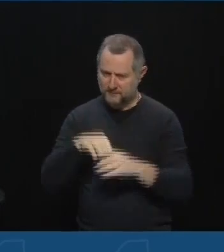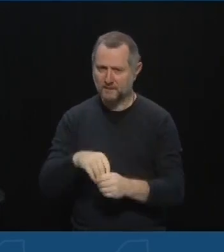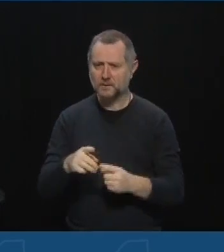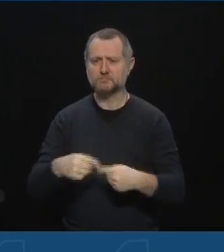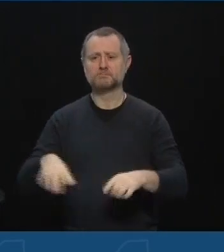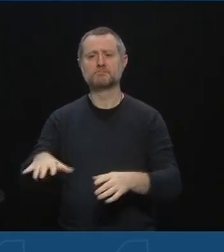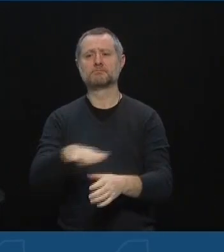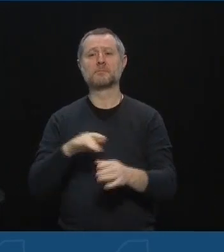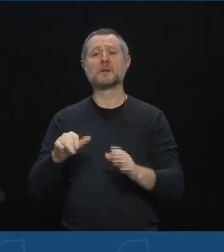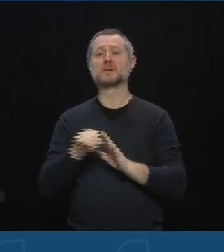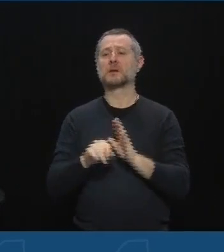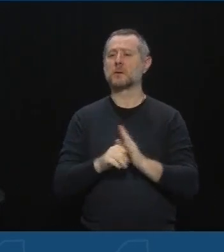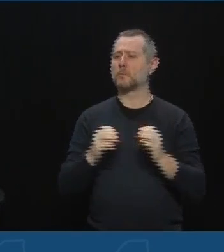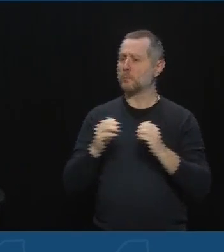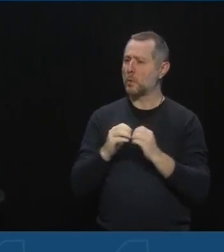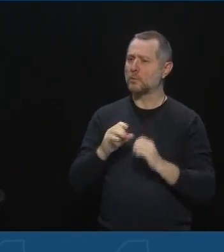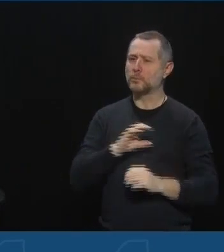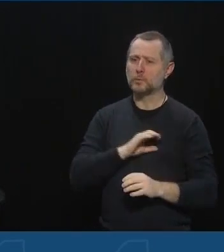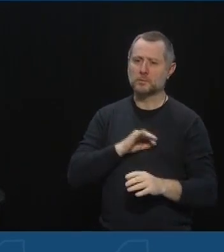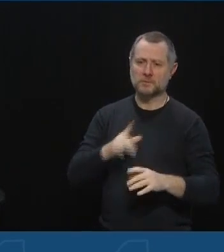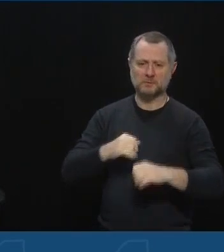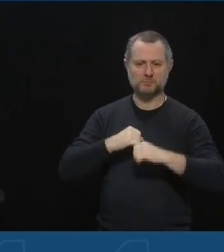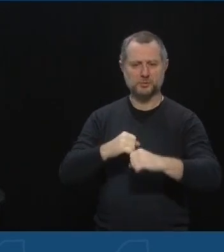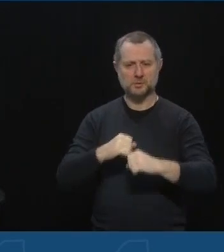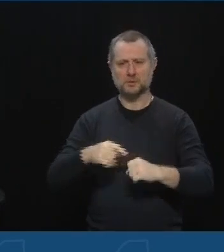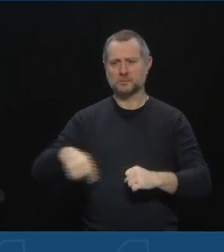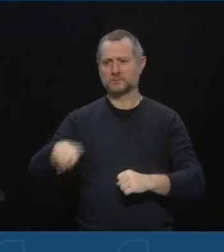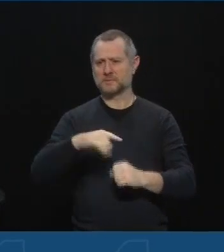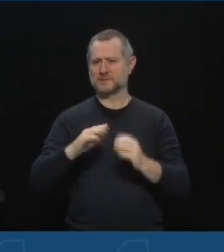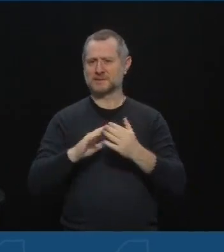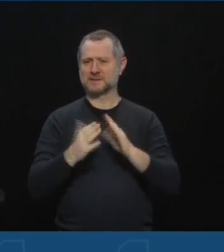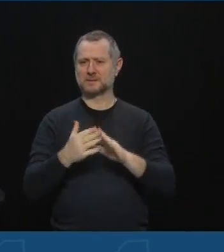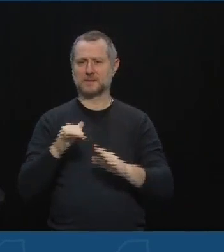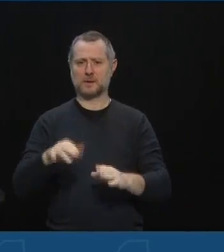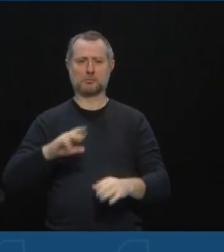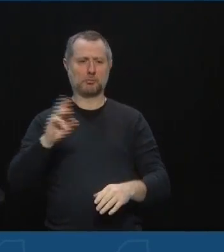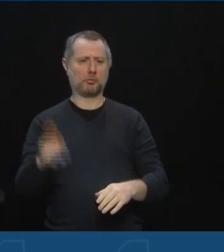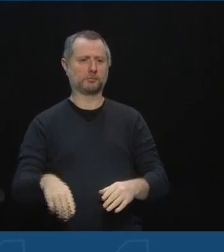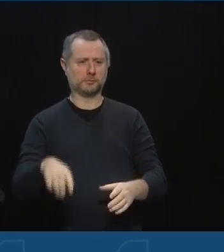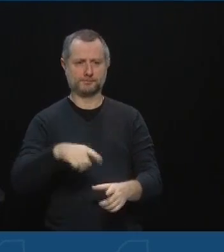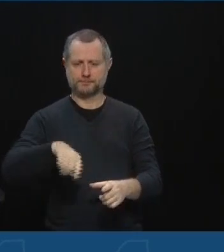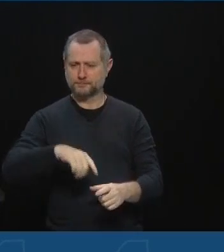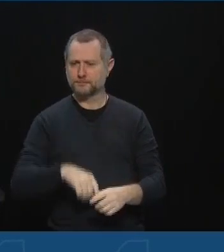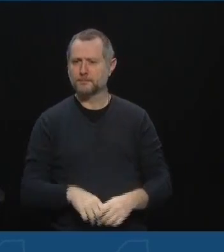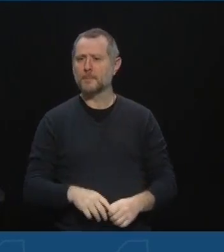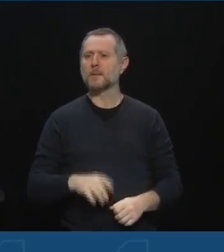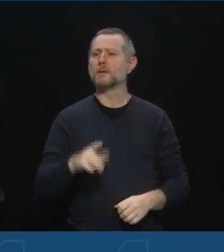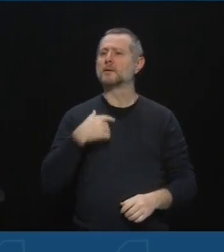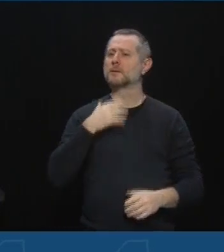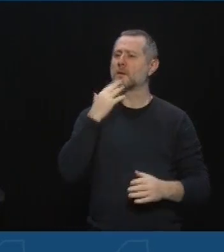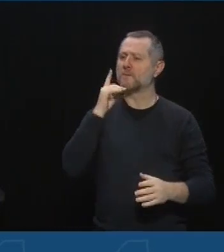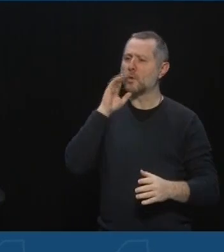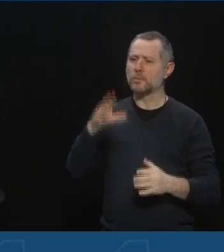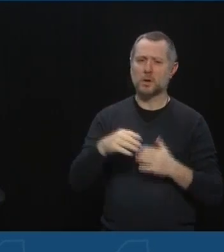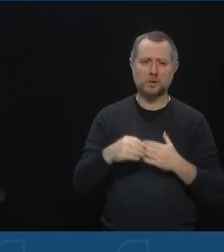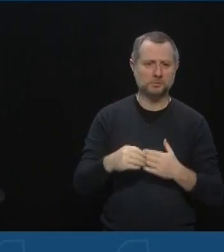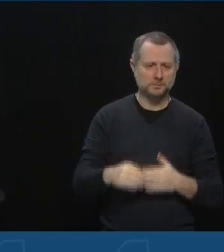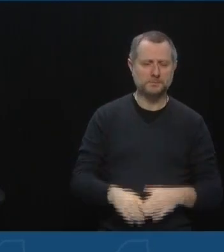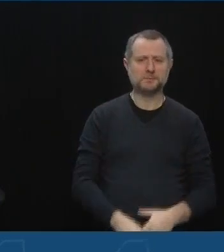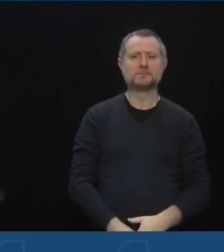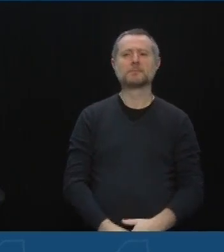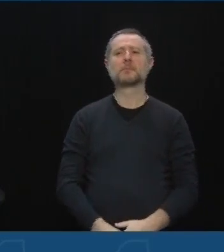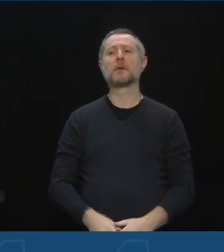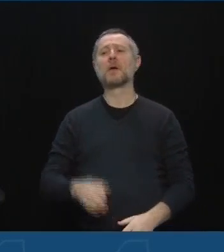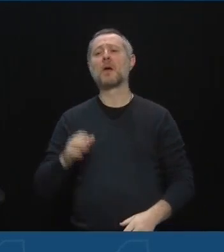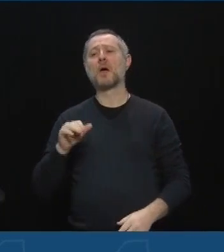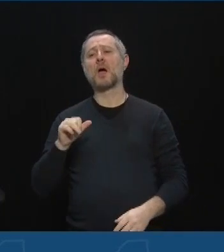to assist your efforts to protect the streets and the people of this great community. And so I want to thank you for your leadership. And, of course, Adam Bell, who I've